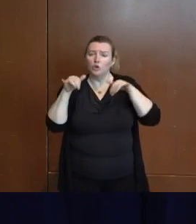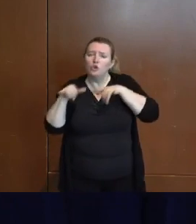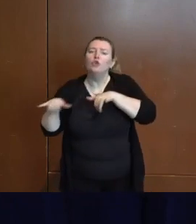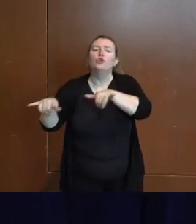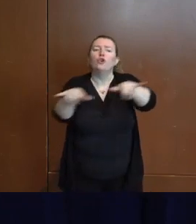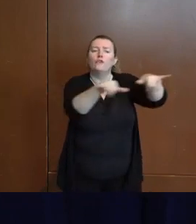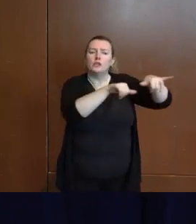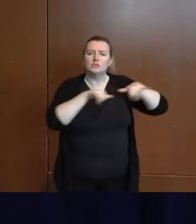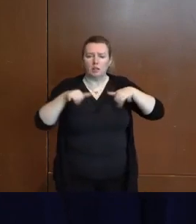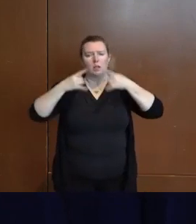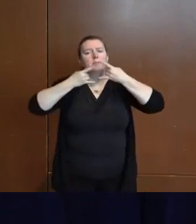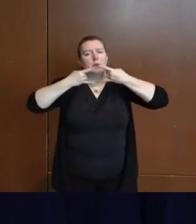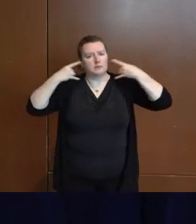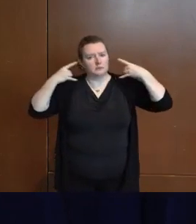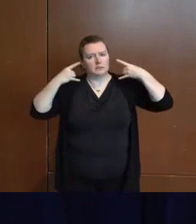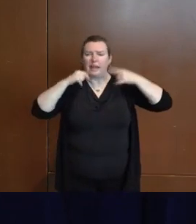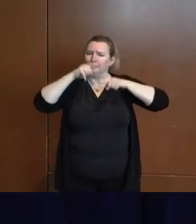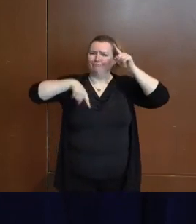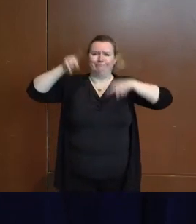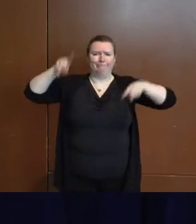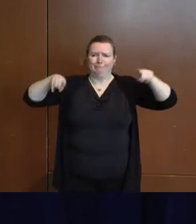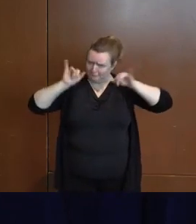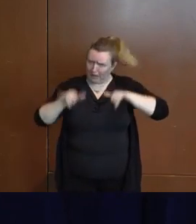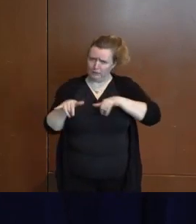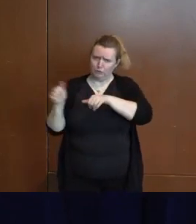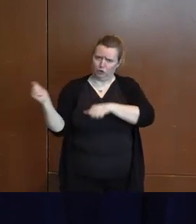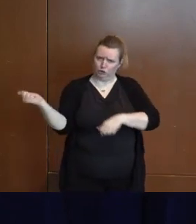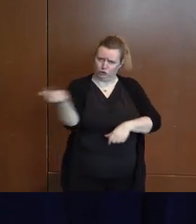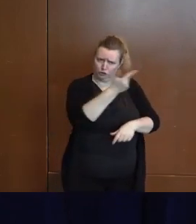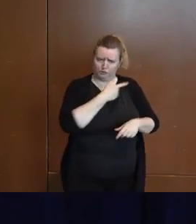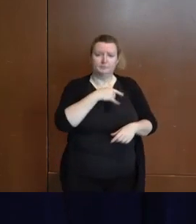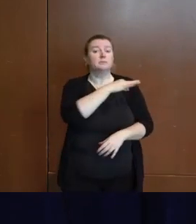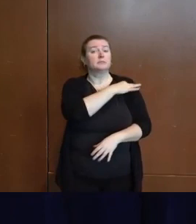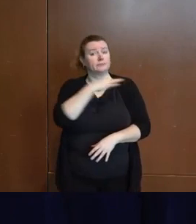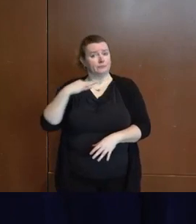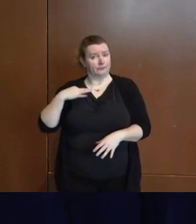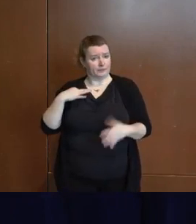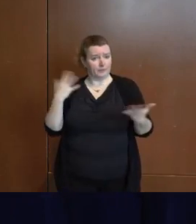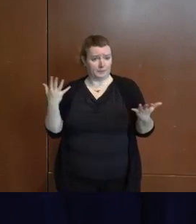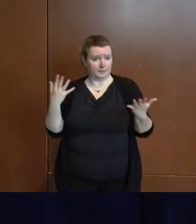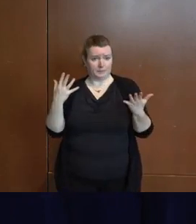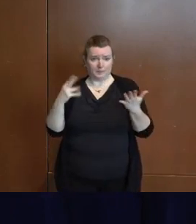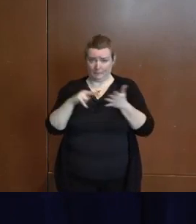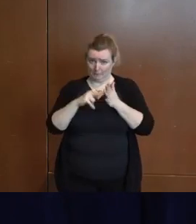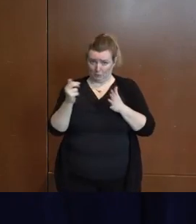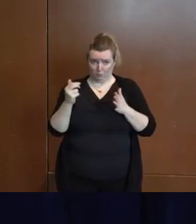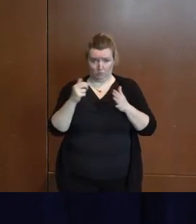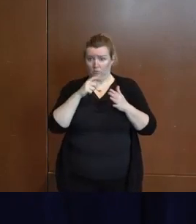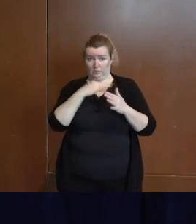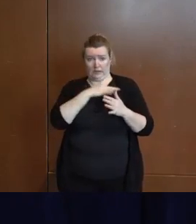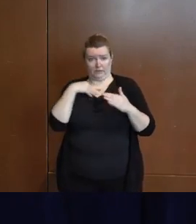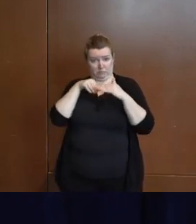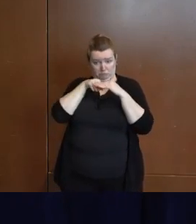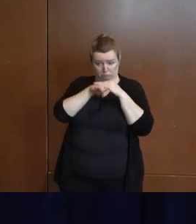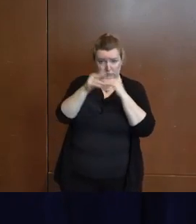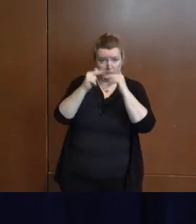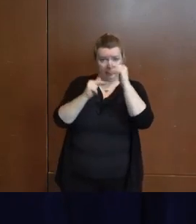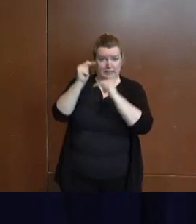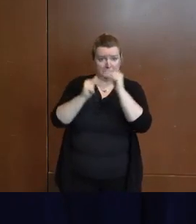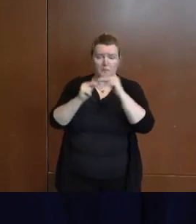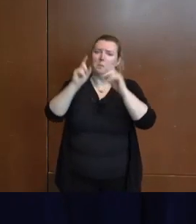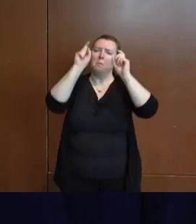and anyone entering the facility. We are taking this step to reduce the risk of illness